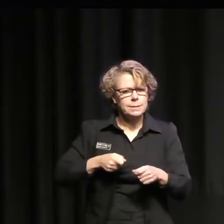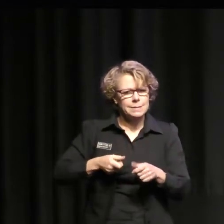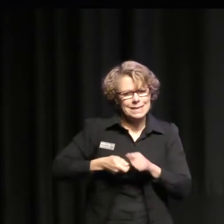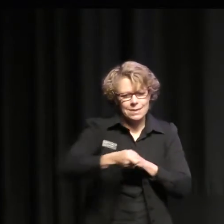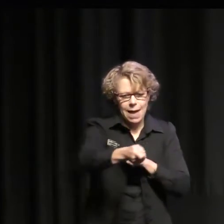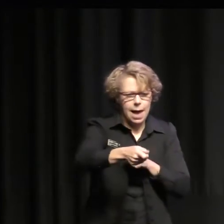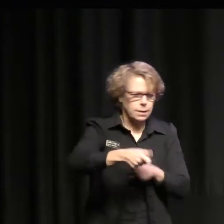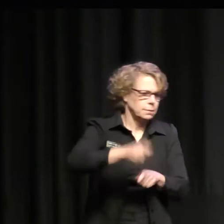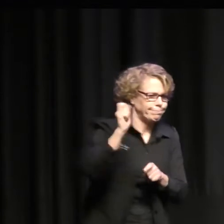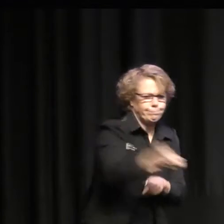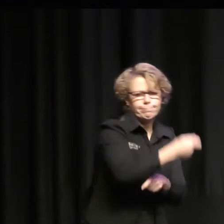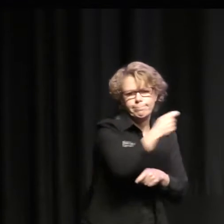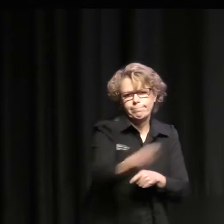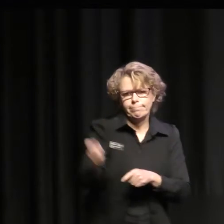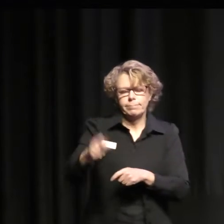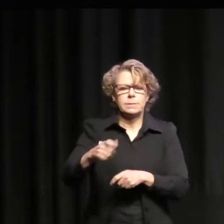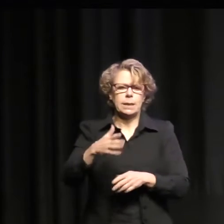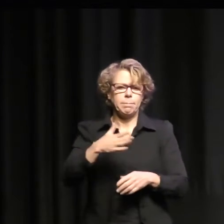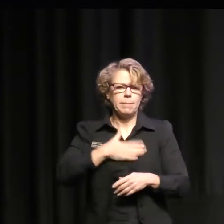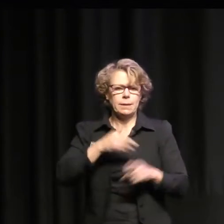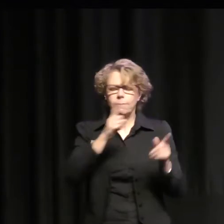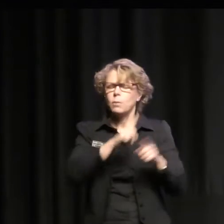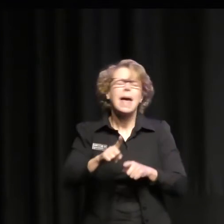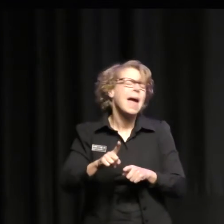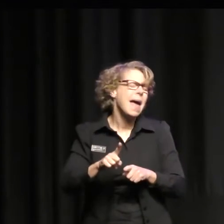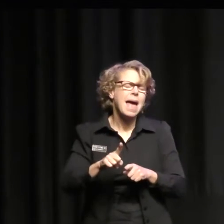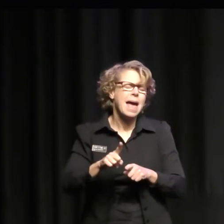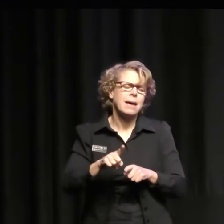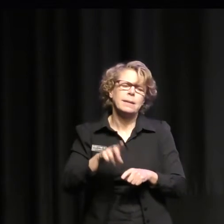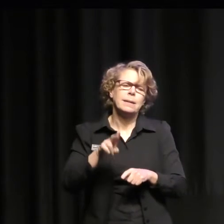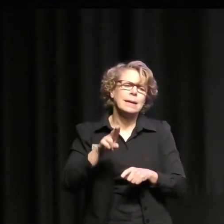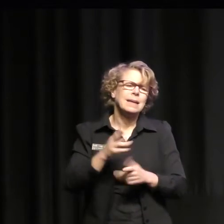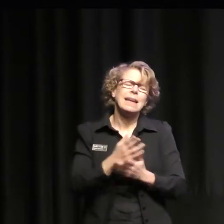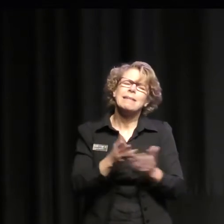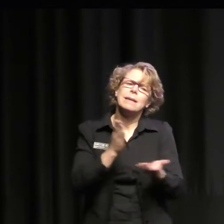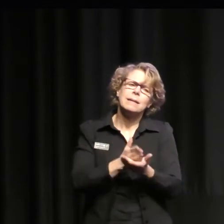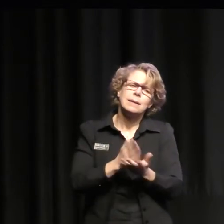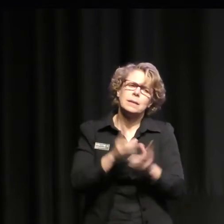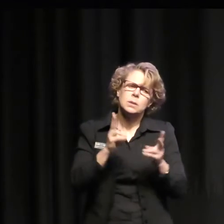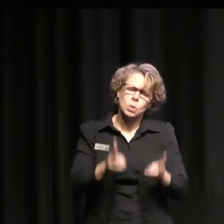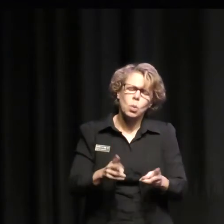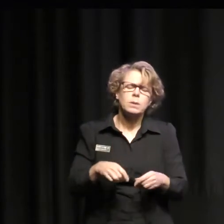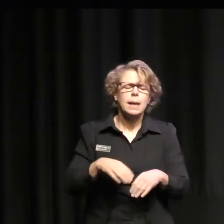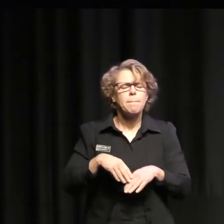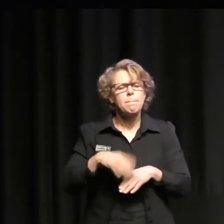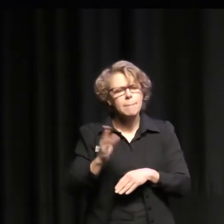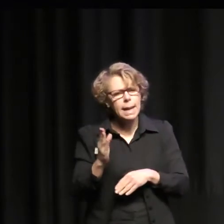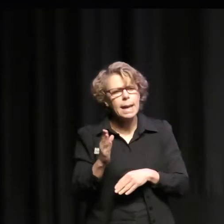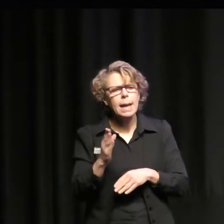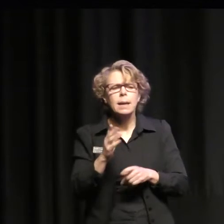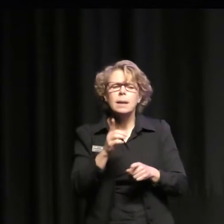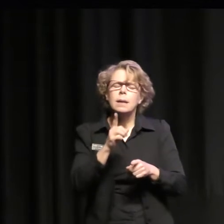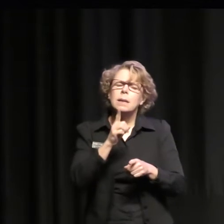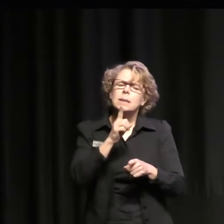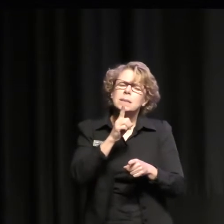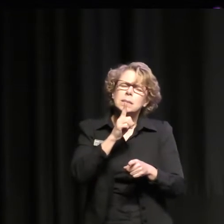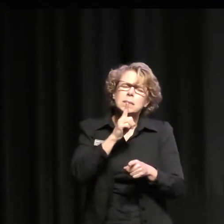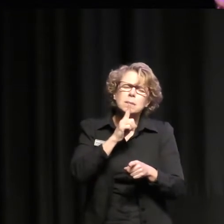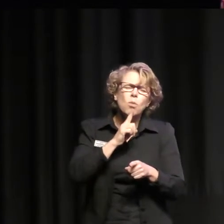My story is not like that. It's more about 1,000 small